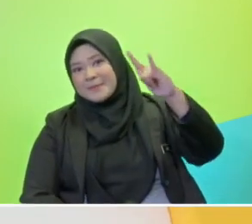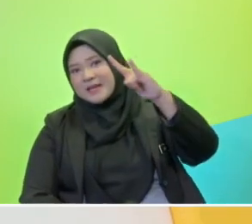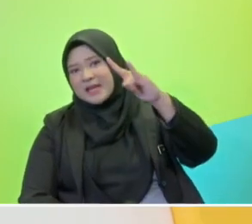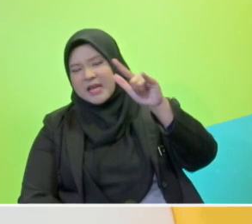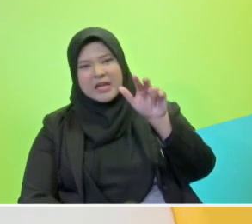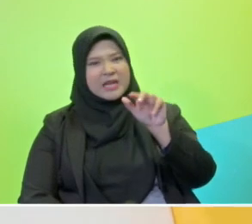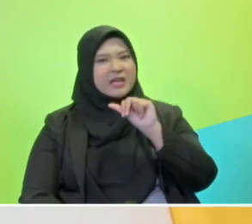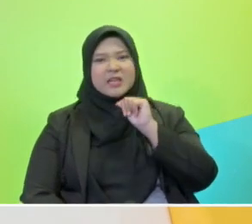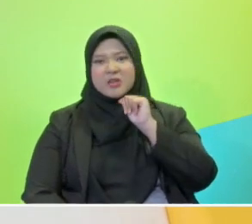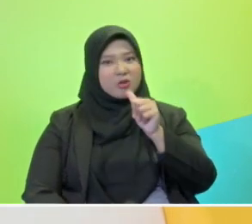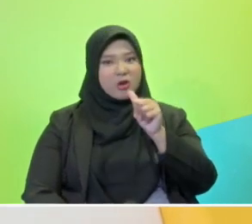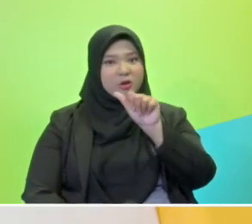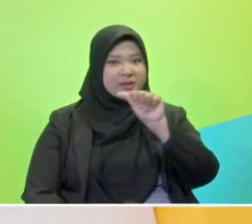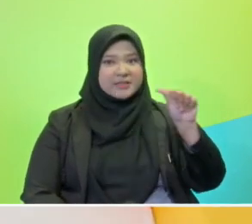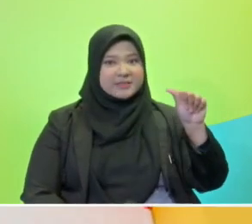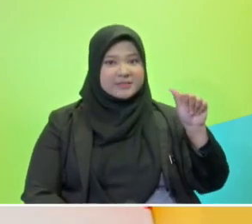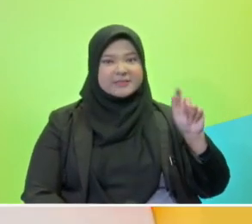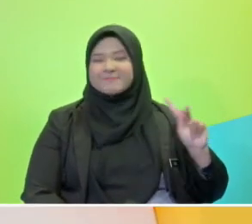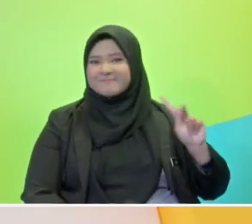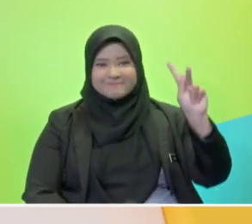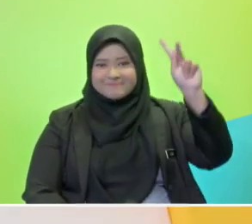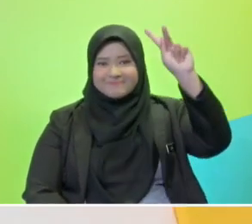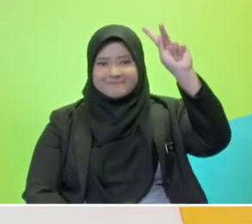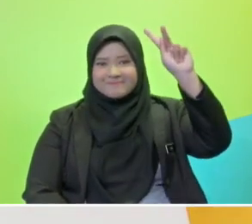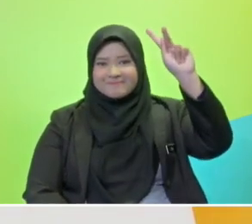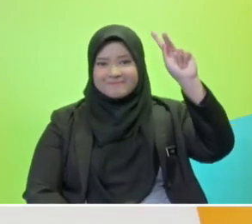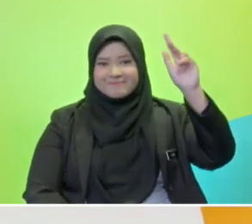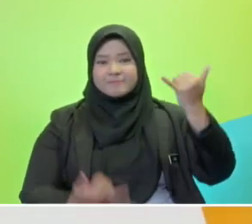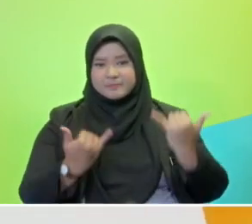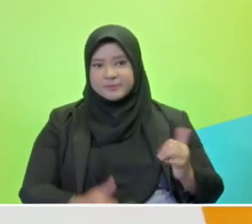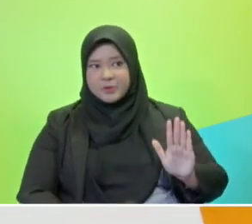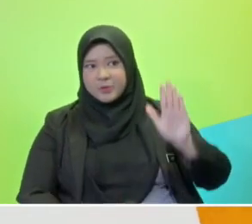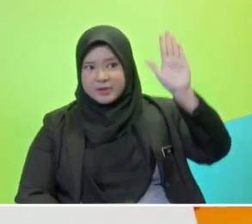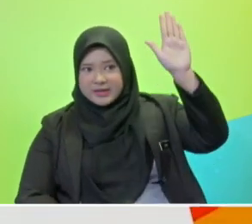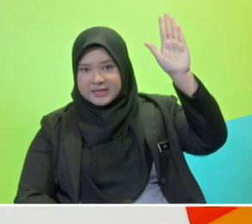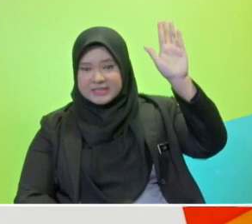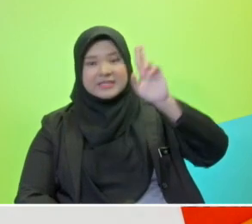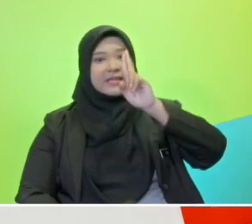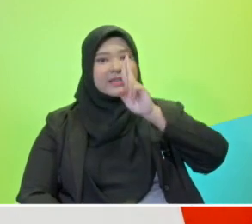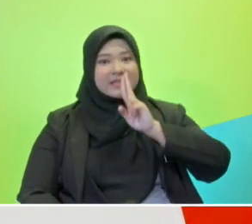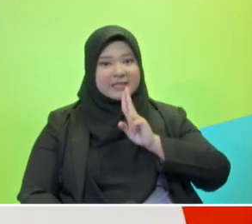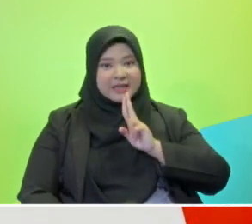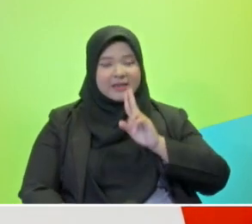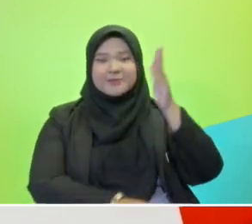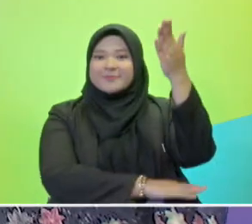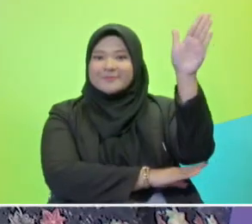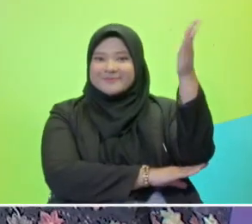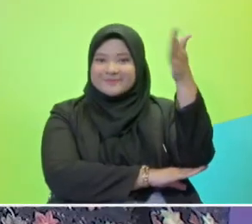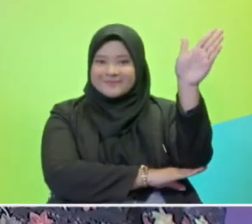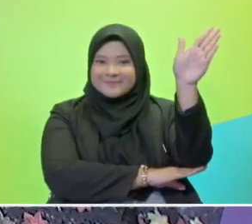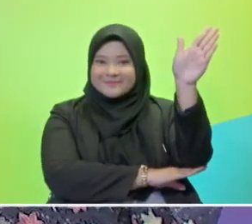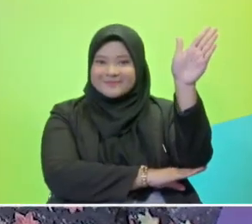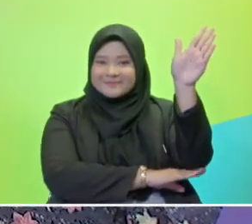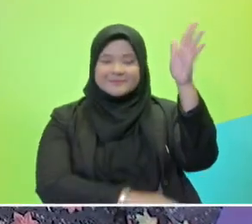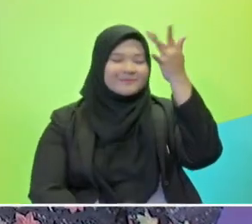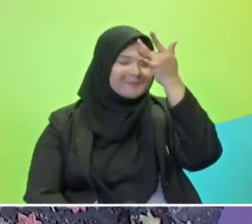Dina has got a toy airplane. Well done. So, a unicorn for Al-Fateh. Okay, I'll